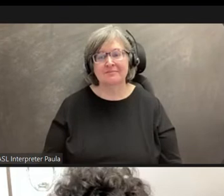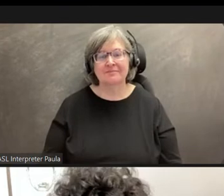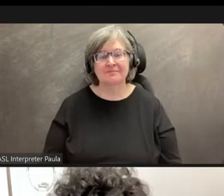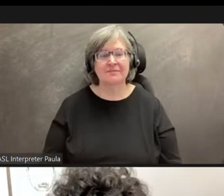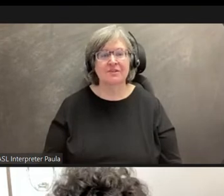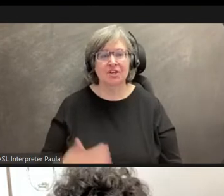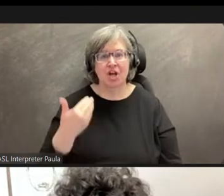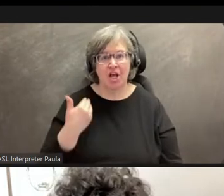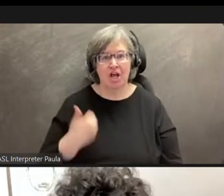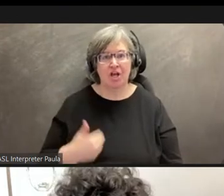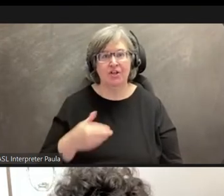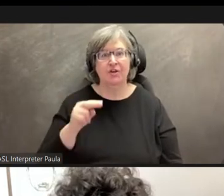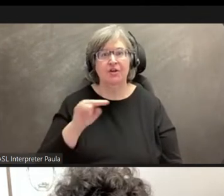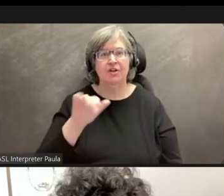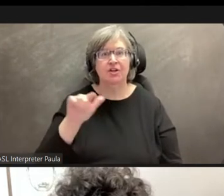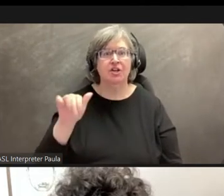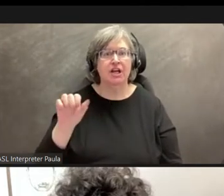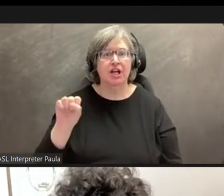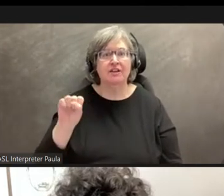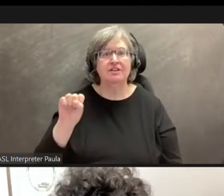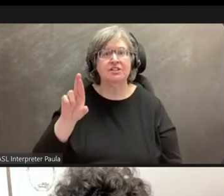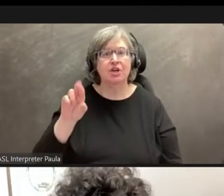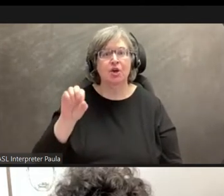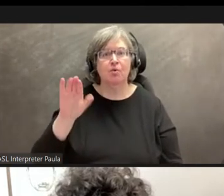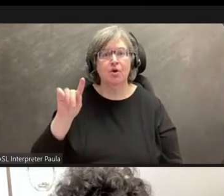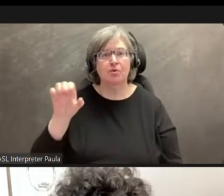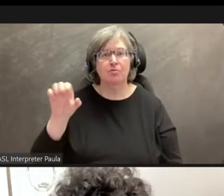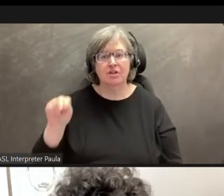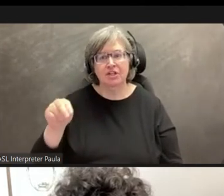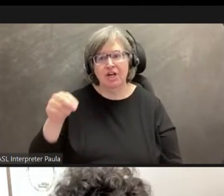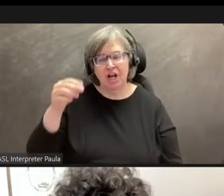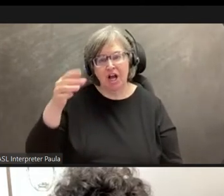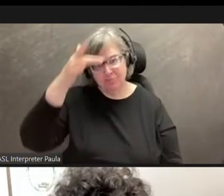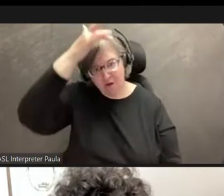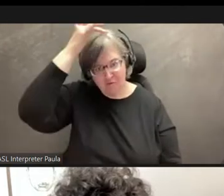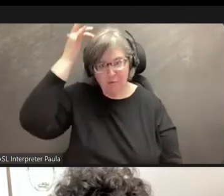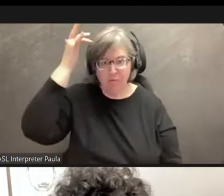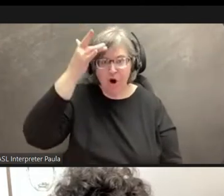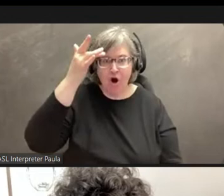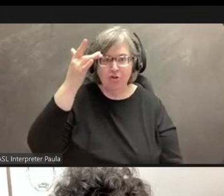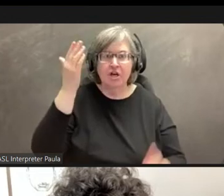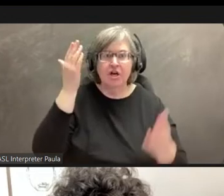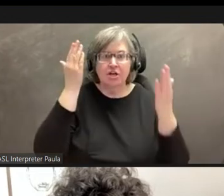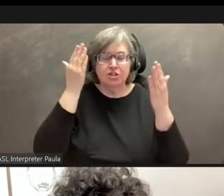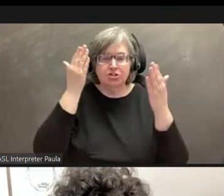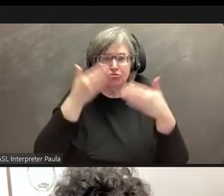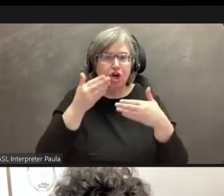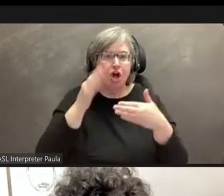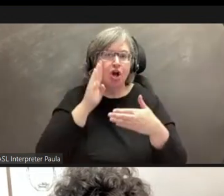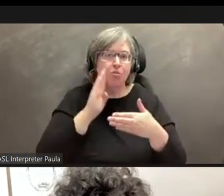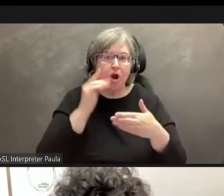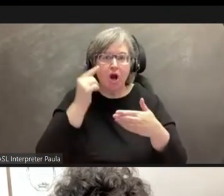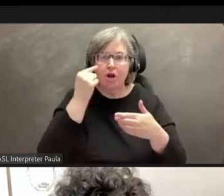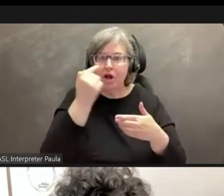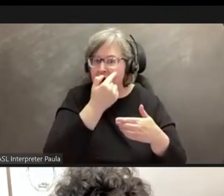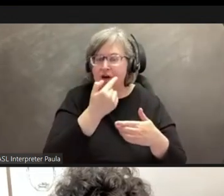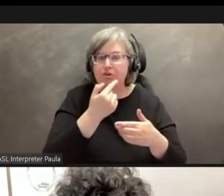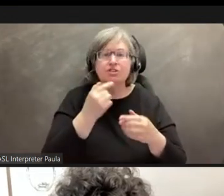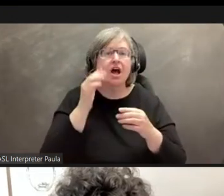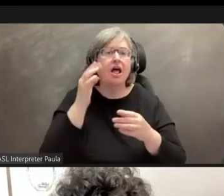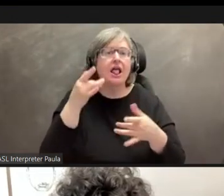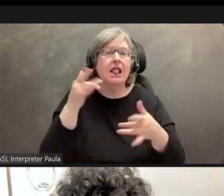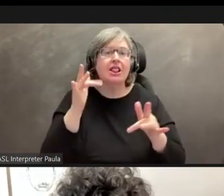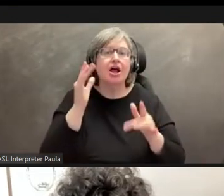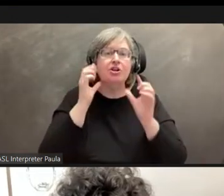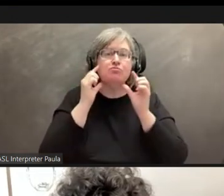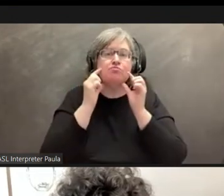My name is Nicholas Robertson. I have a bald shaved head, dark brown eyes, light brown goatee, and I'm wearing a gray